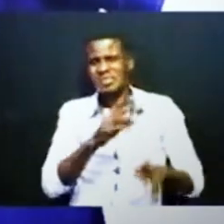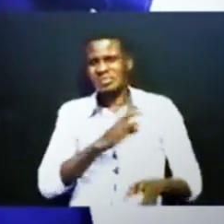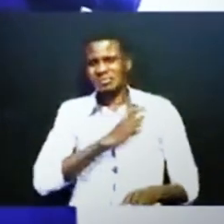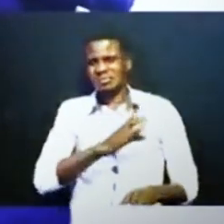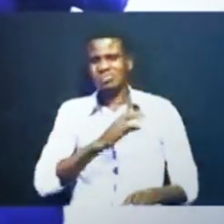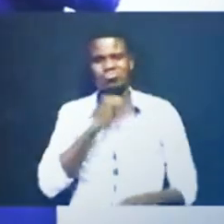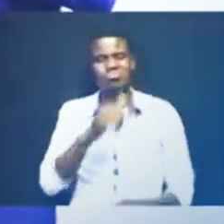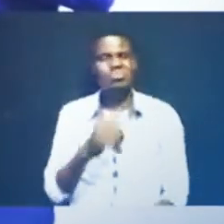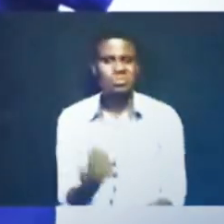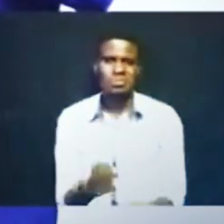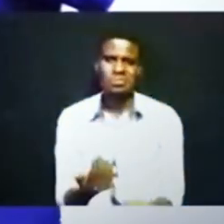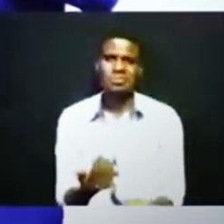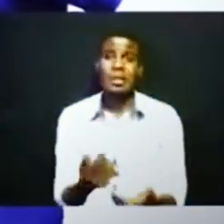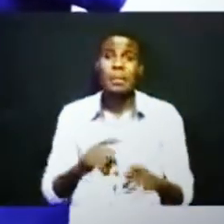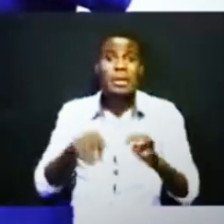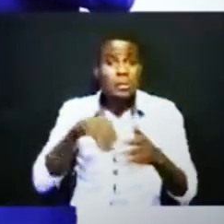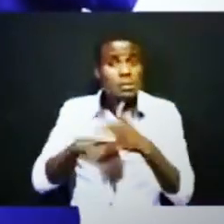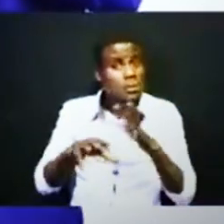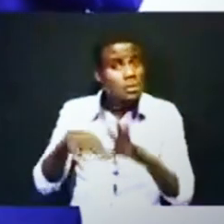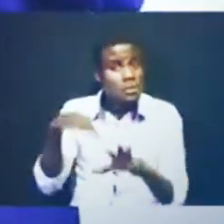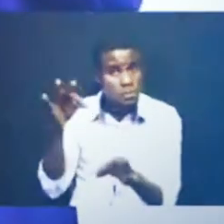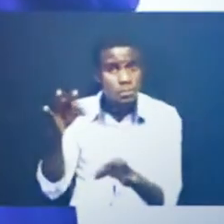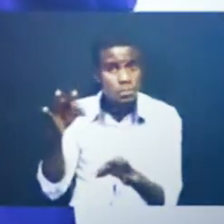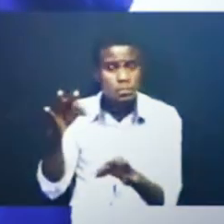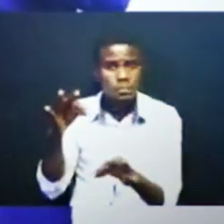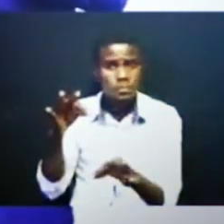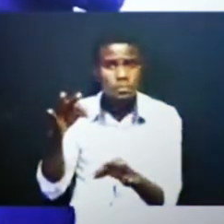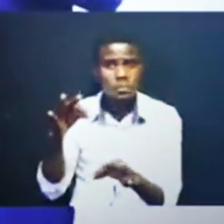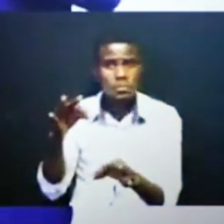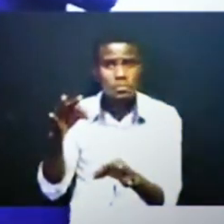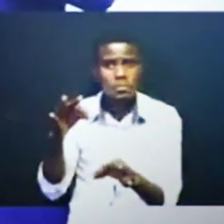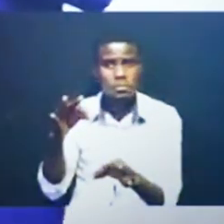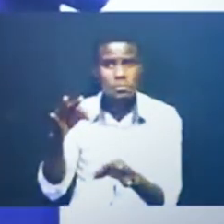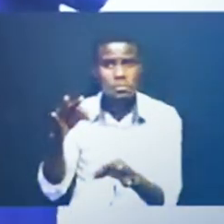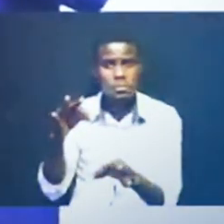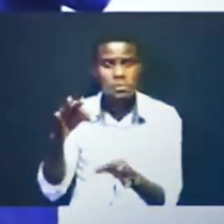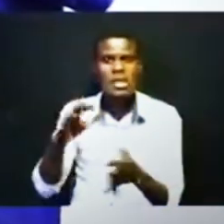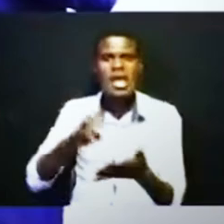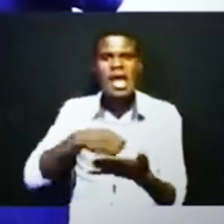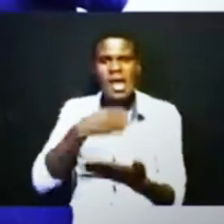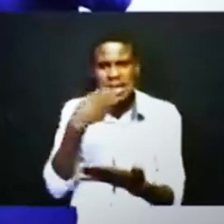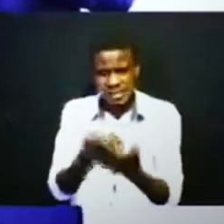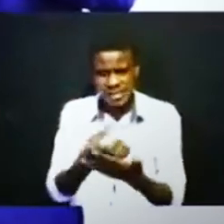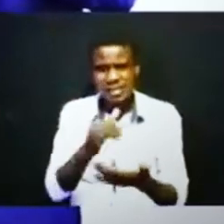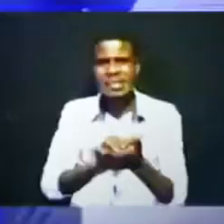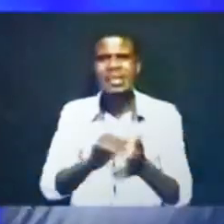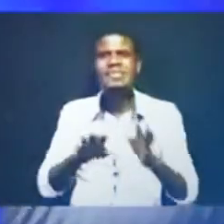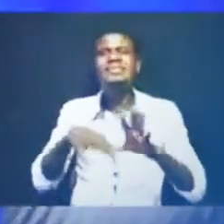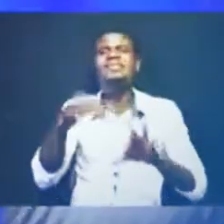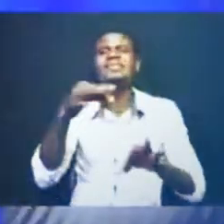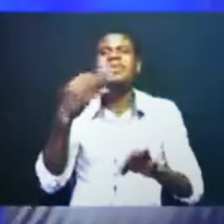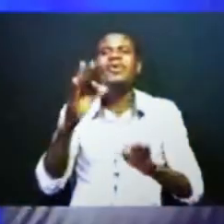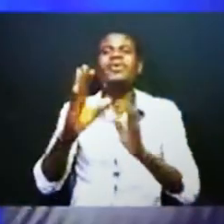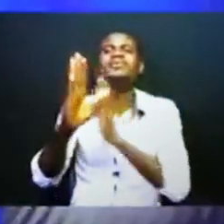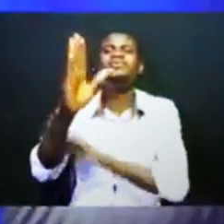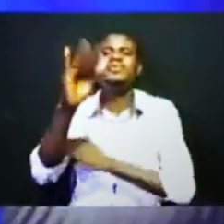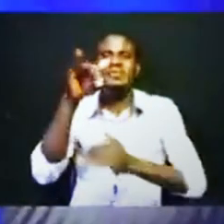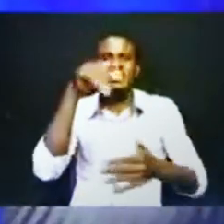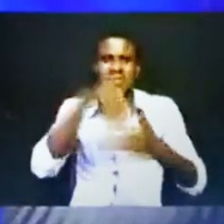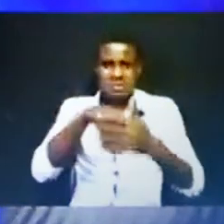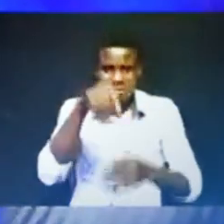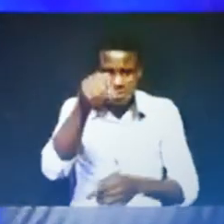yedu. But in the spirit realm, it is the evidence of the spirit of God in